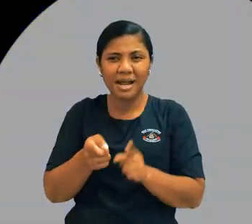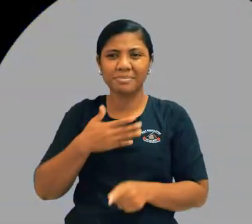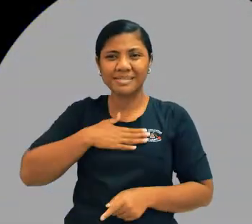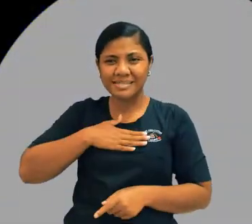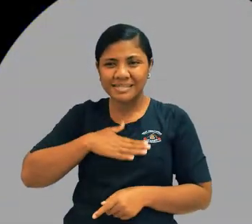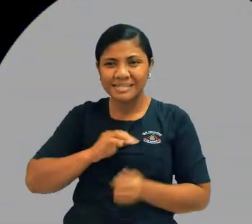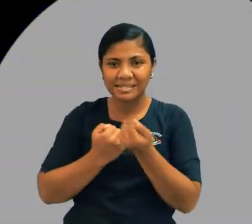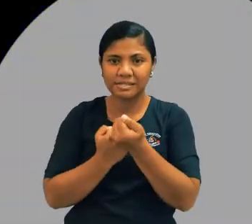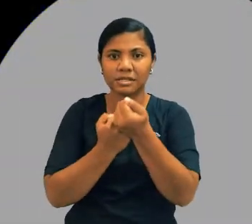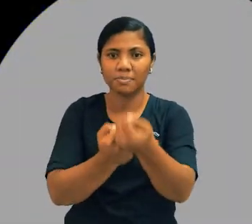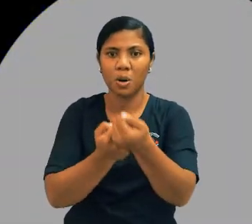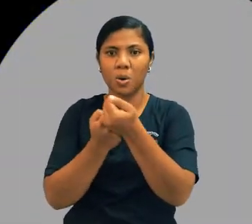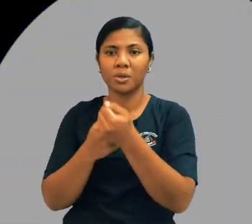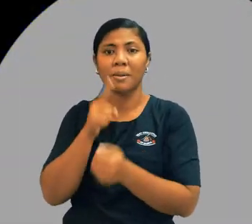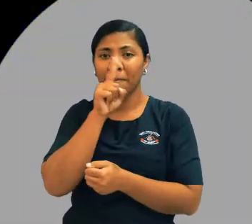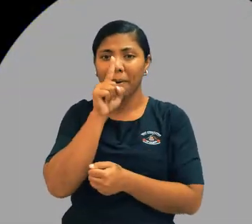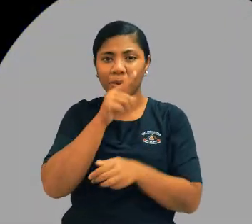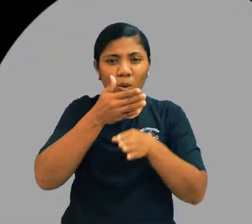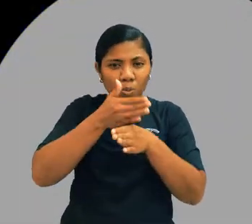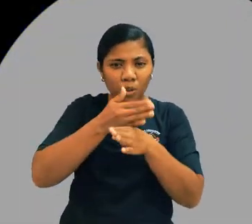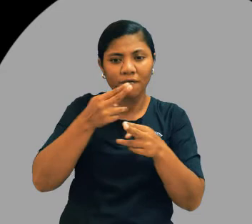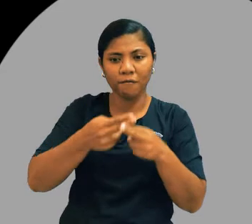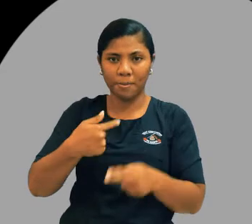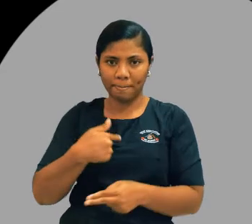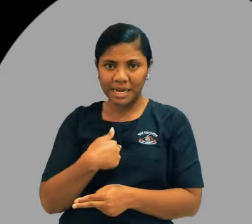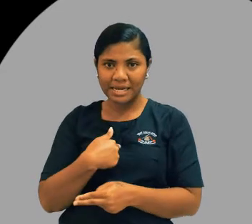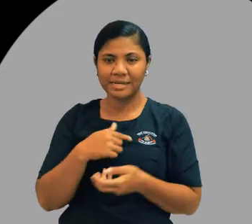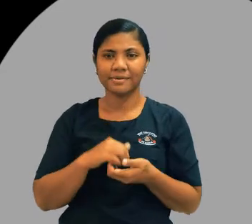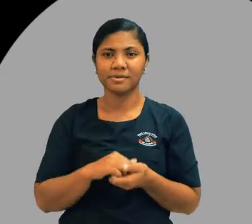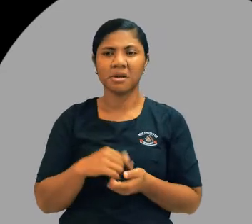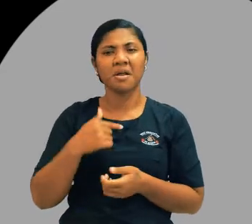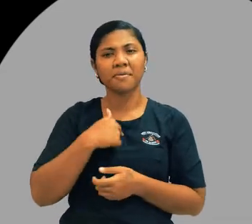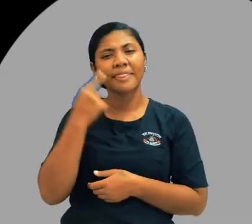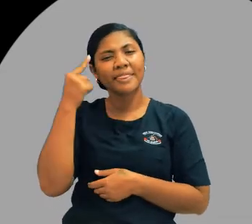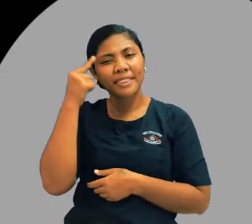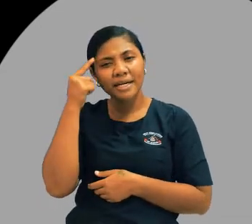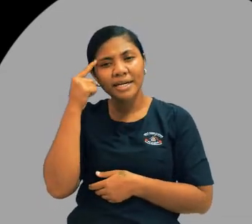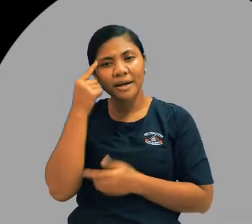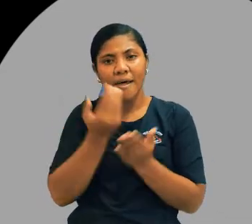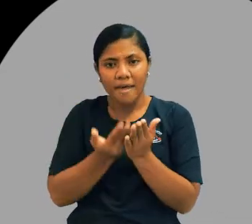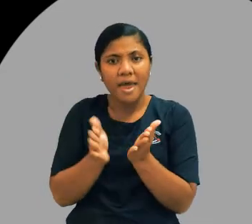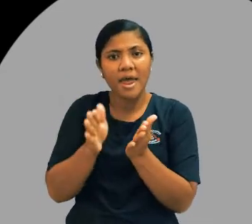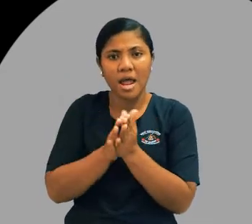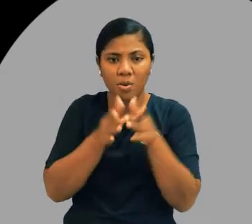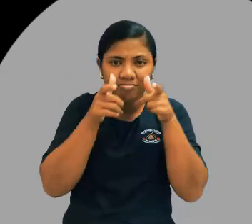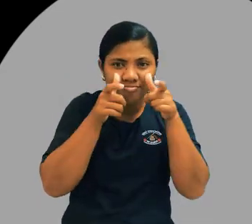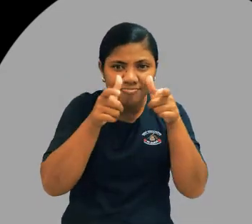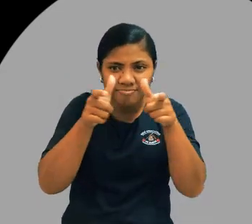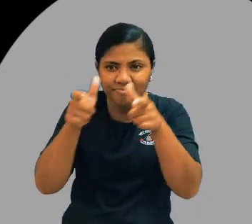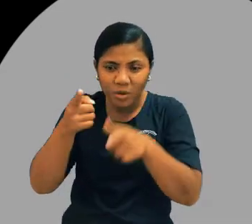has initiated a plan of action that includes the absorption of interest on loans at the local banks for 3 months to